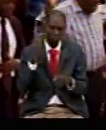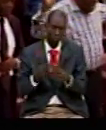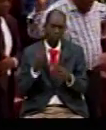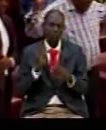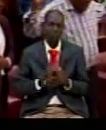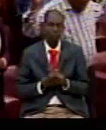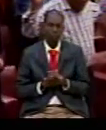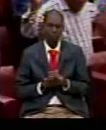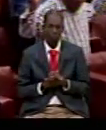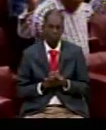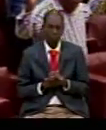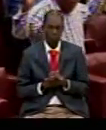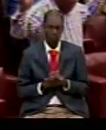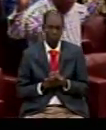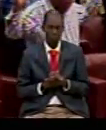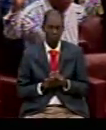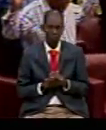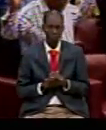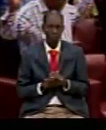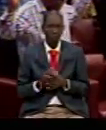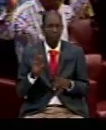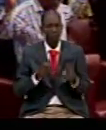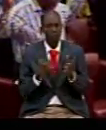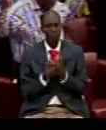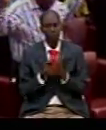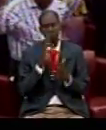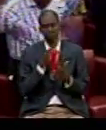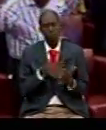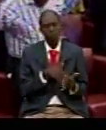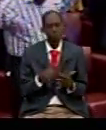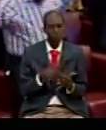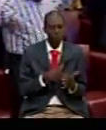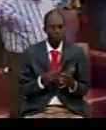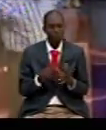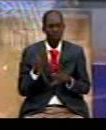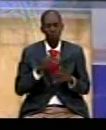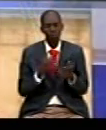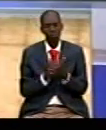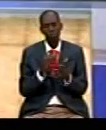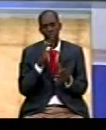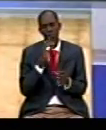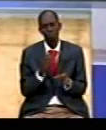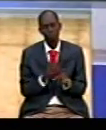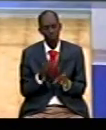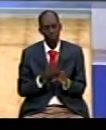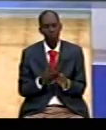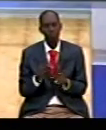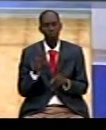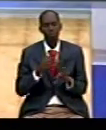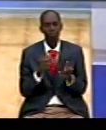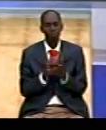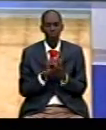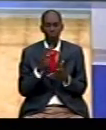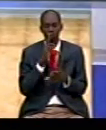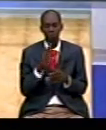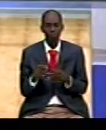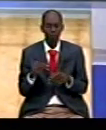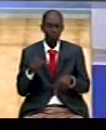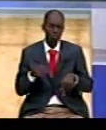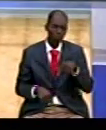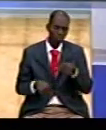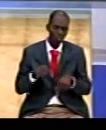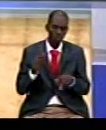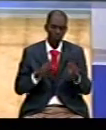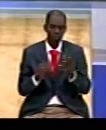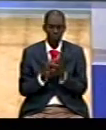name. Those who are weak, those who are impotent, those who are paralyzed, those who are